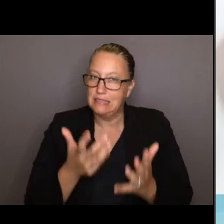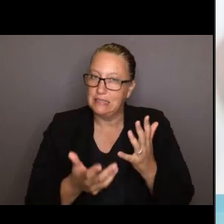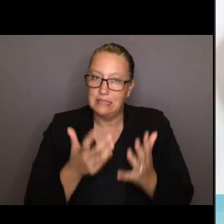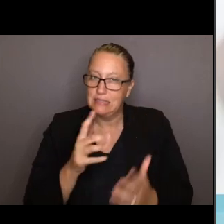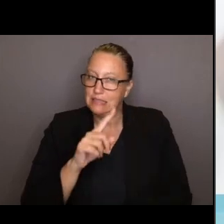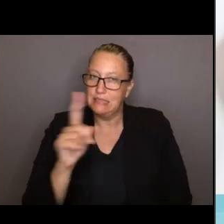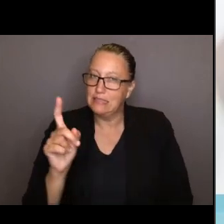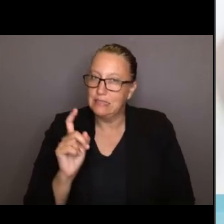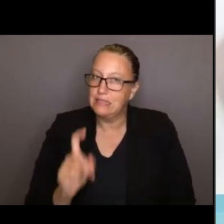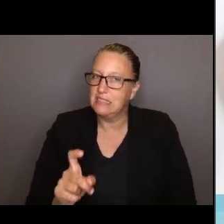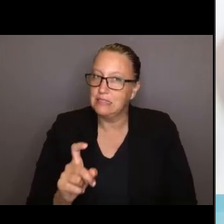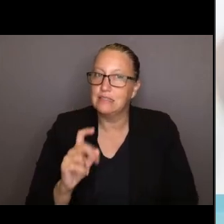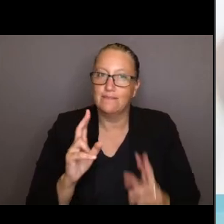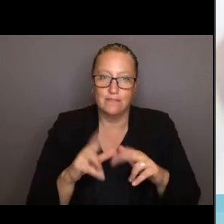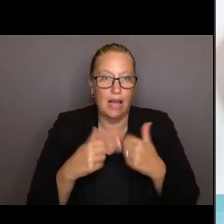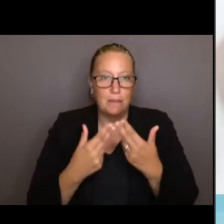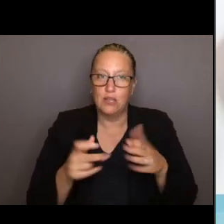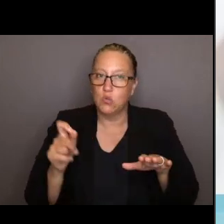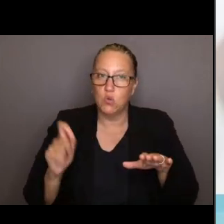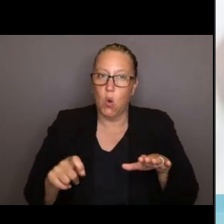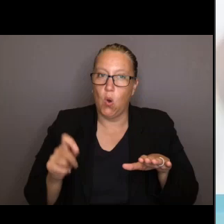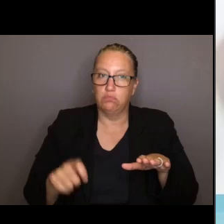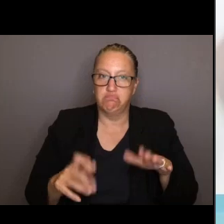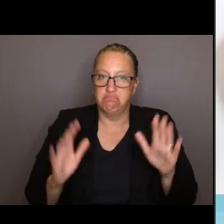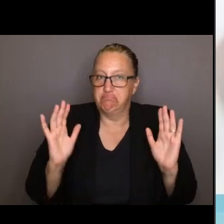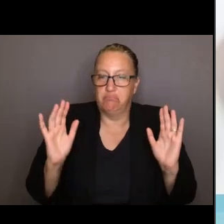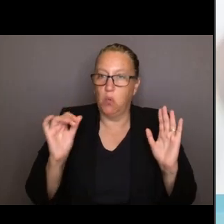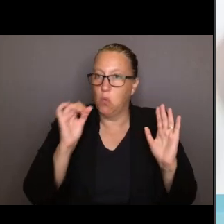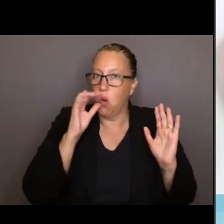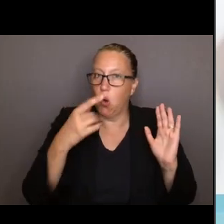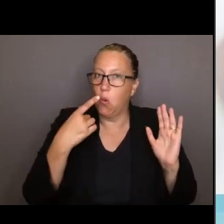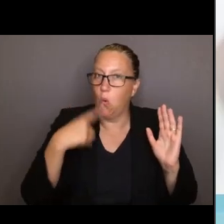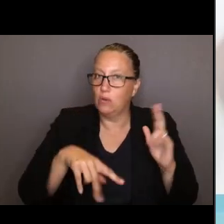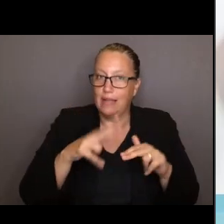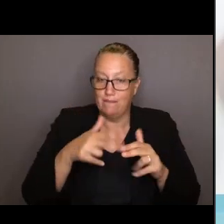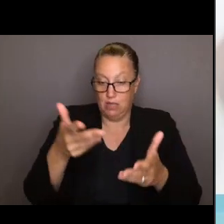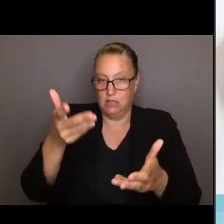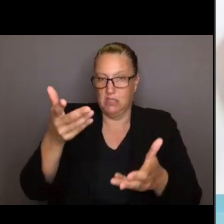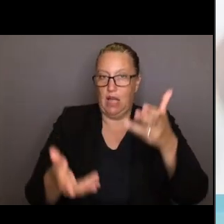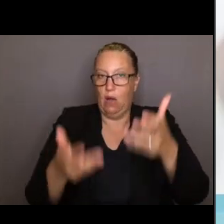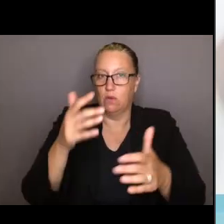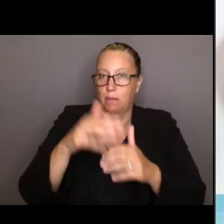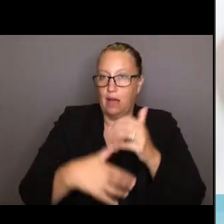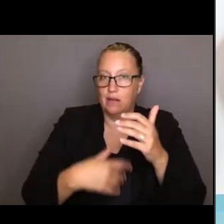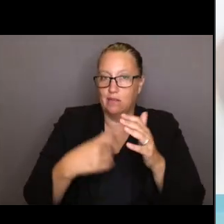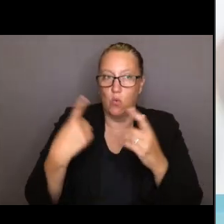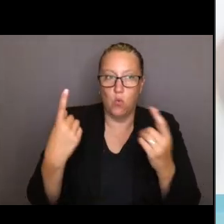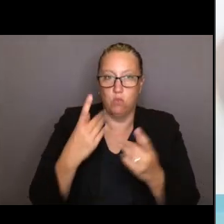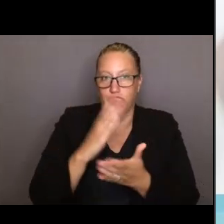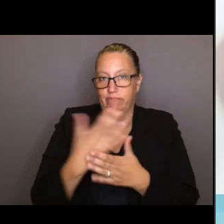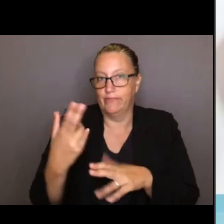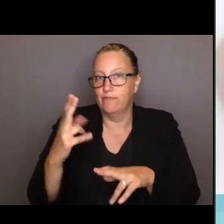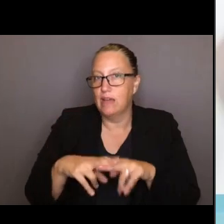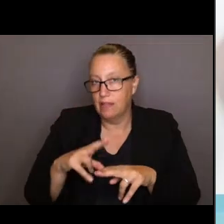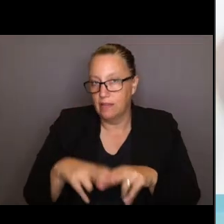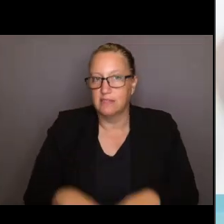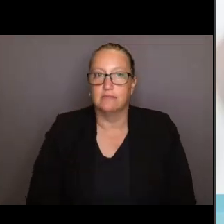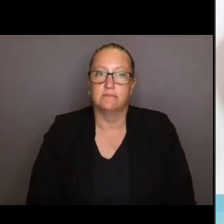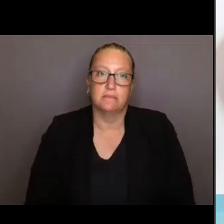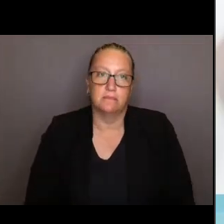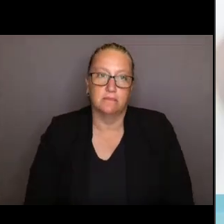the family court's not going to be minded to make any orders if there's any doubt about paternity. It would be an issue that could